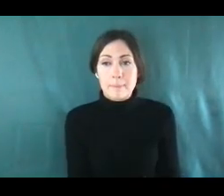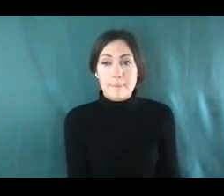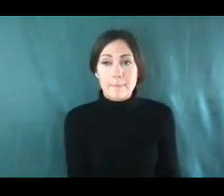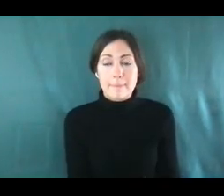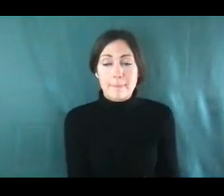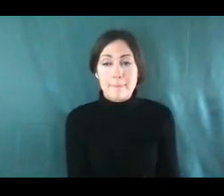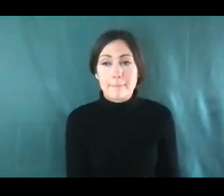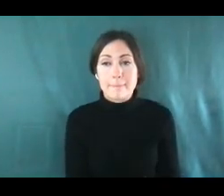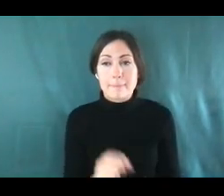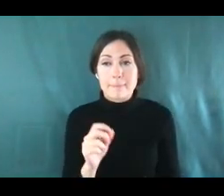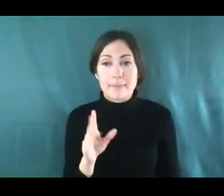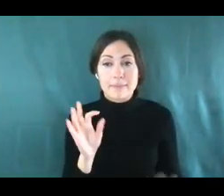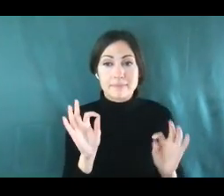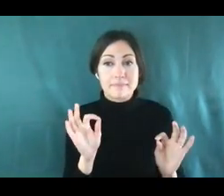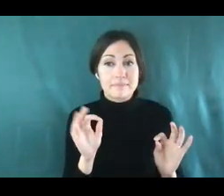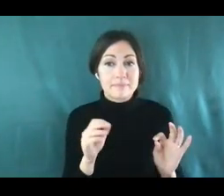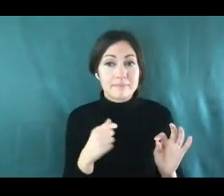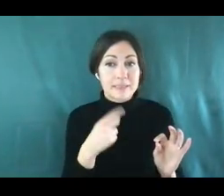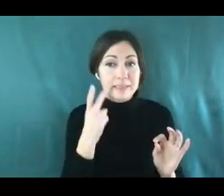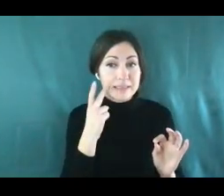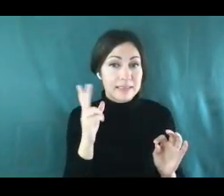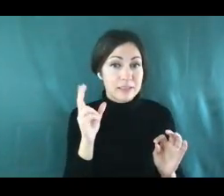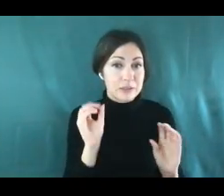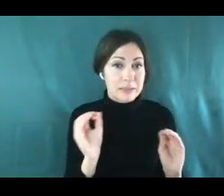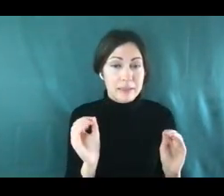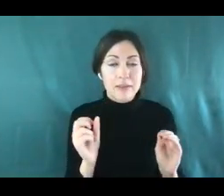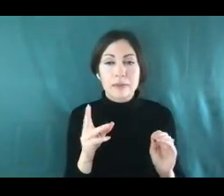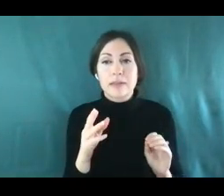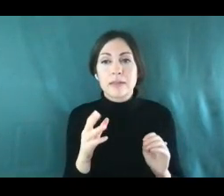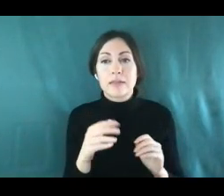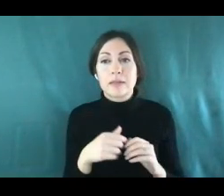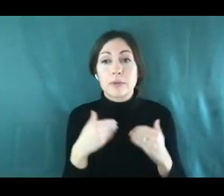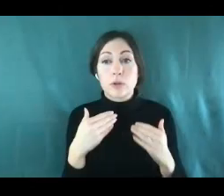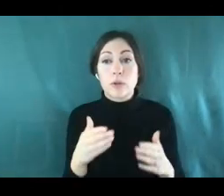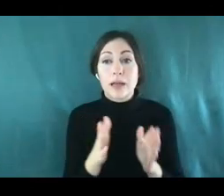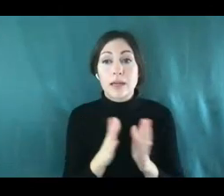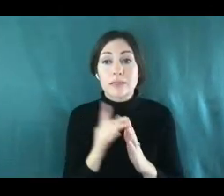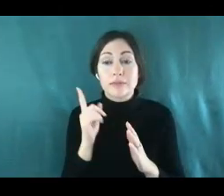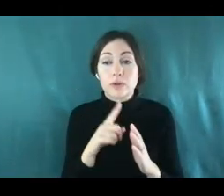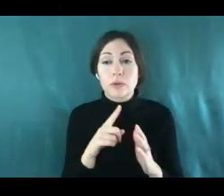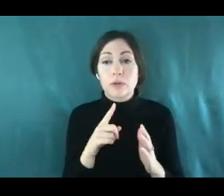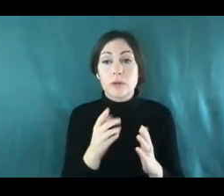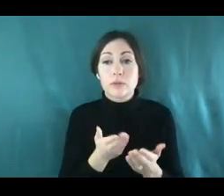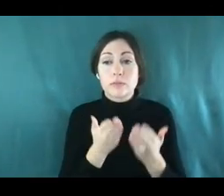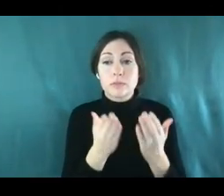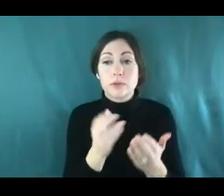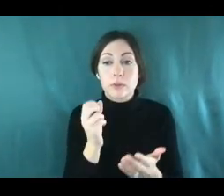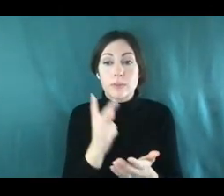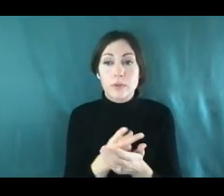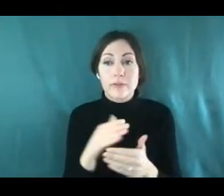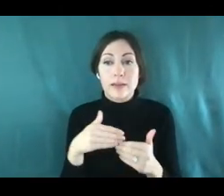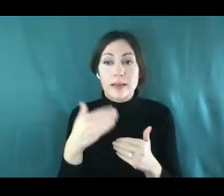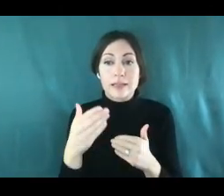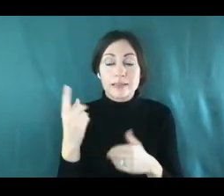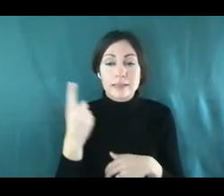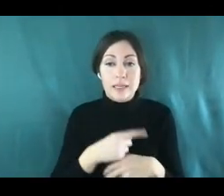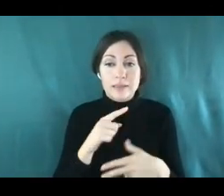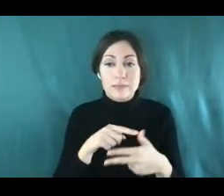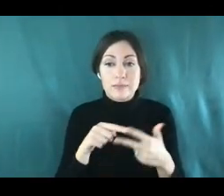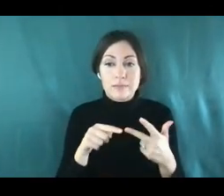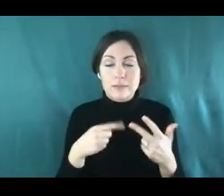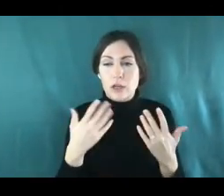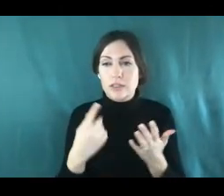All right, hearing and seeing none. With that said, I'd like to go ahead and ask for a motion to approve the upcoming dates. We've already discussed a few of